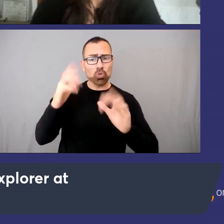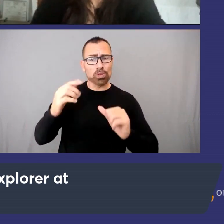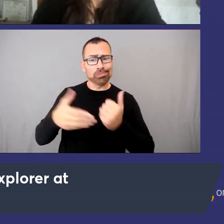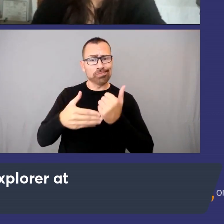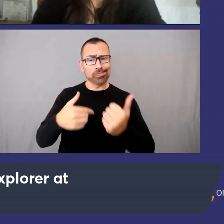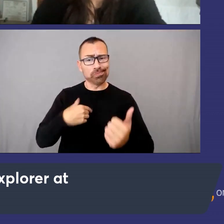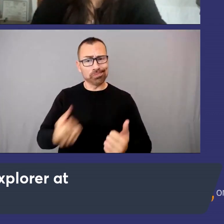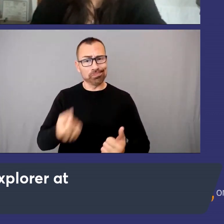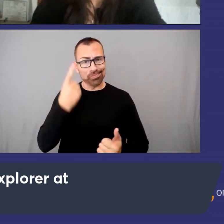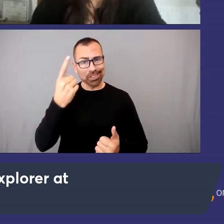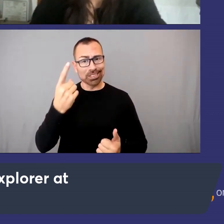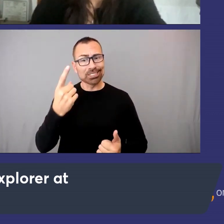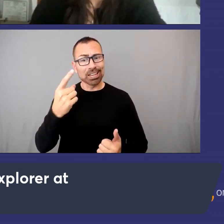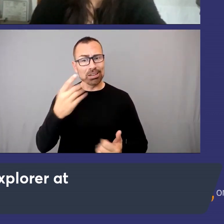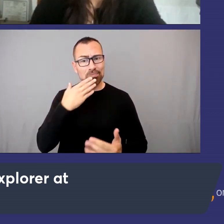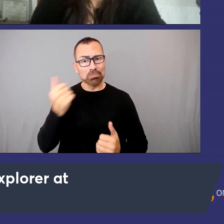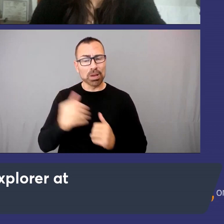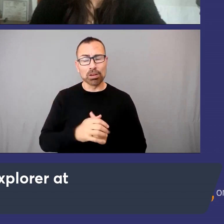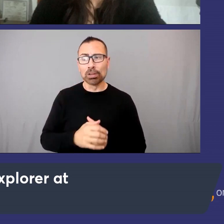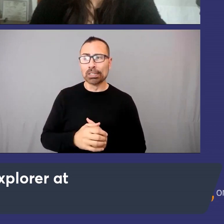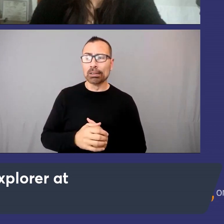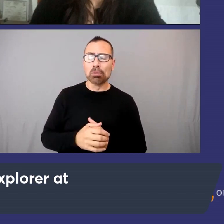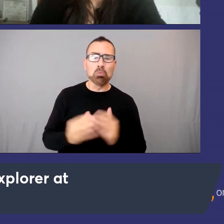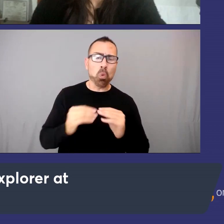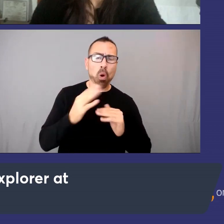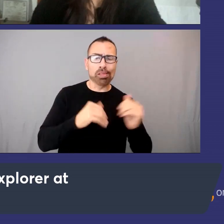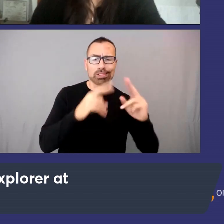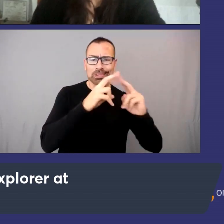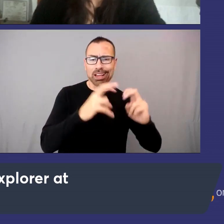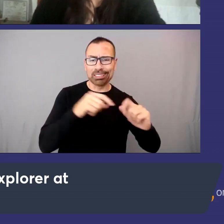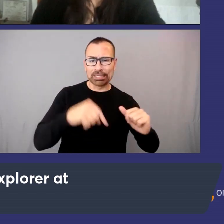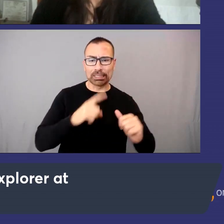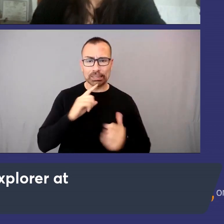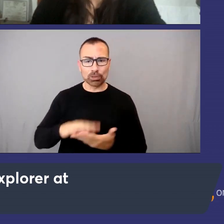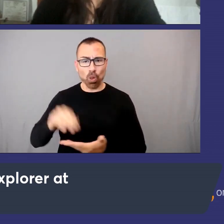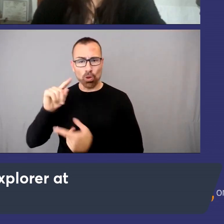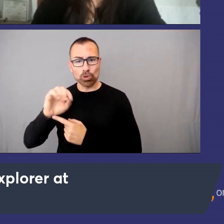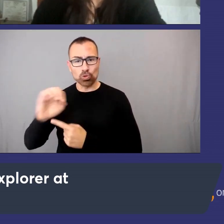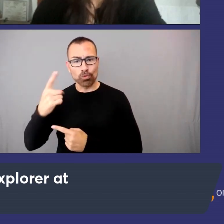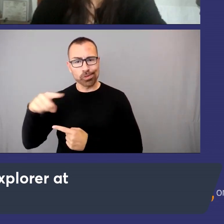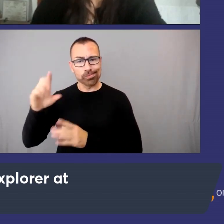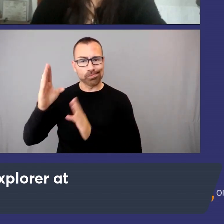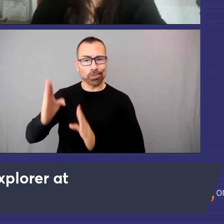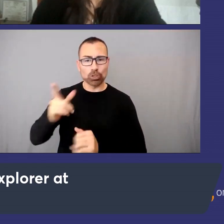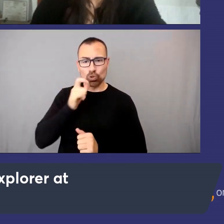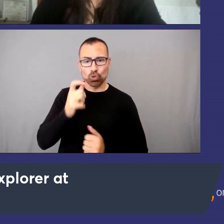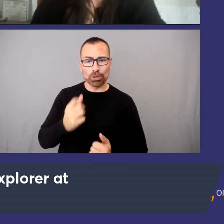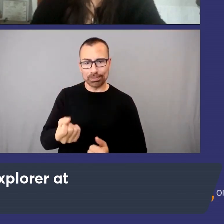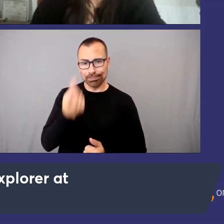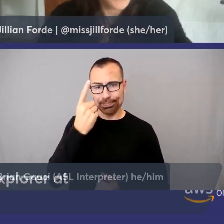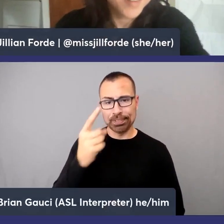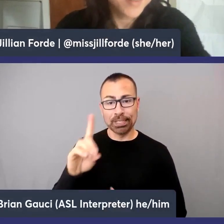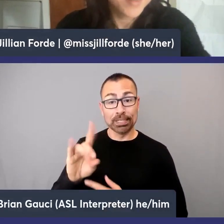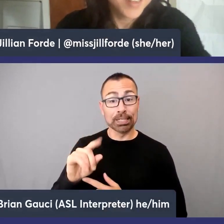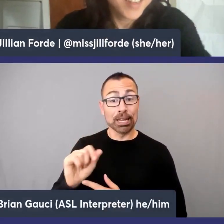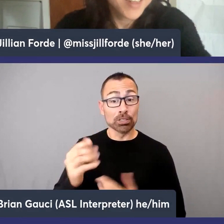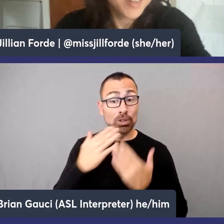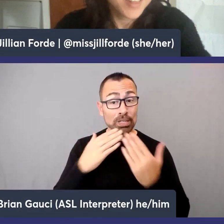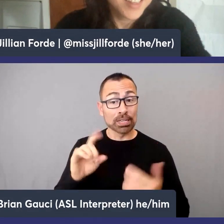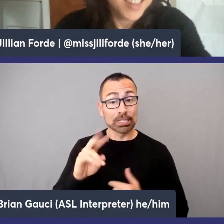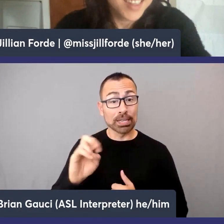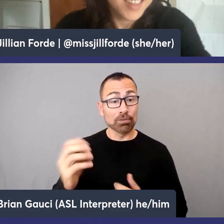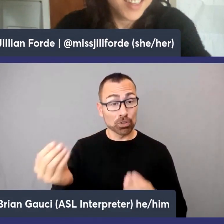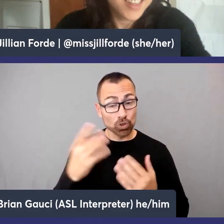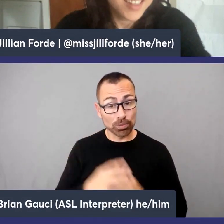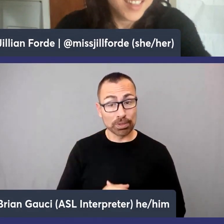addition to an analysis tool, just like a learning tool for somebody who really wants to understand the data. Thanks for showing us that, Dave. Yeah. I mean, I think a lot of